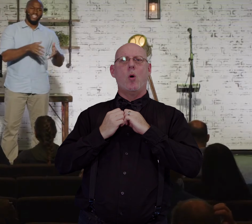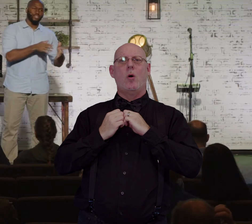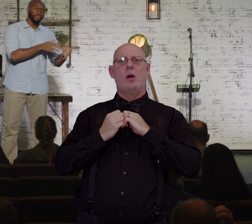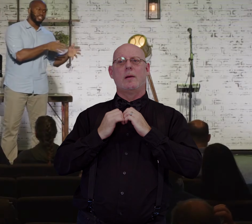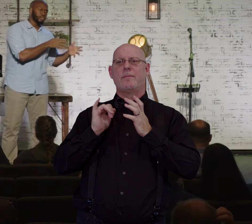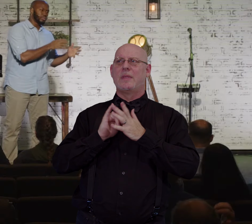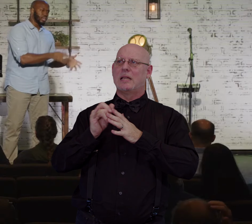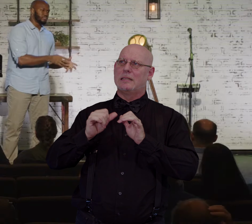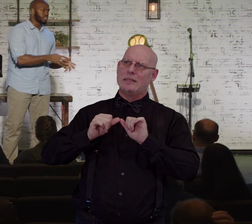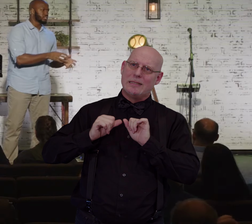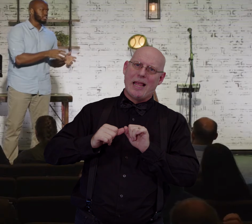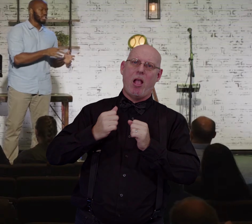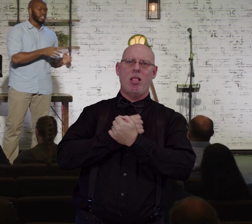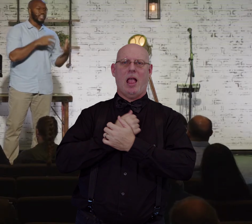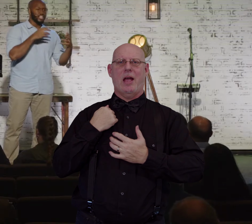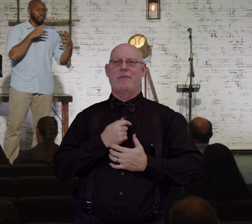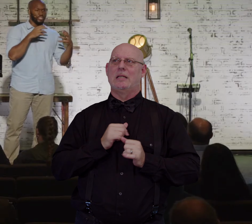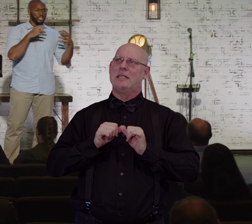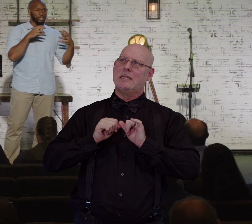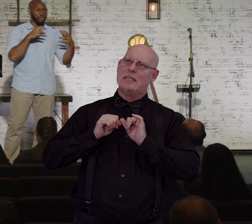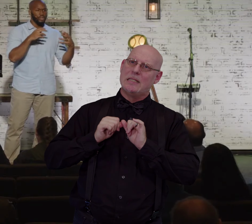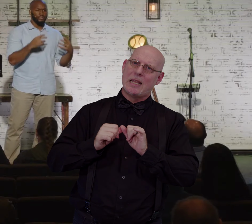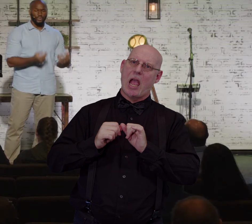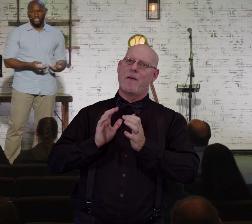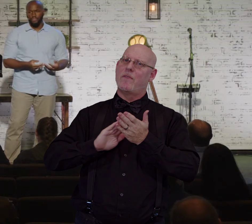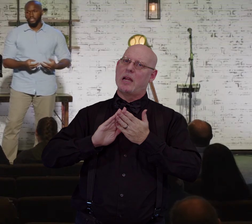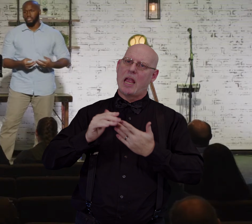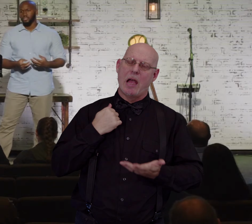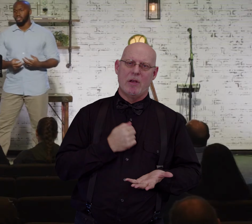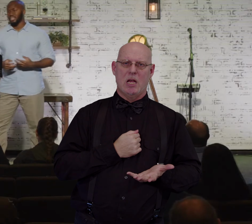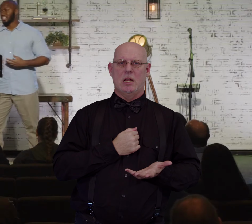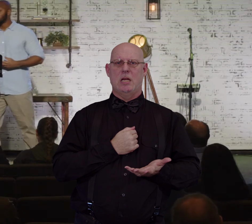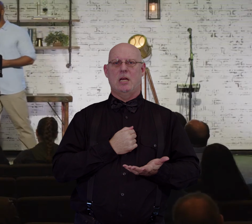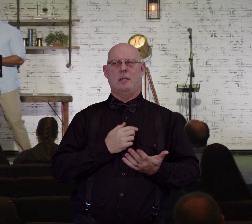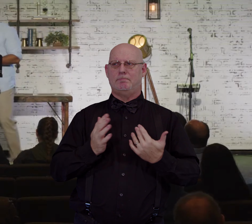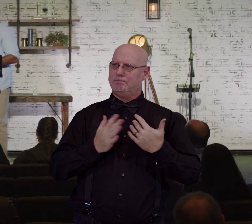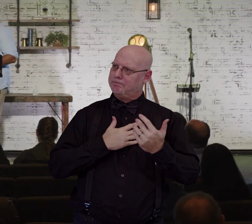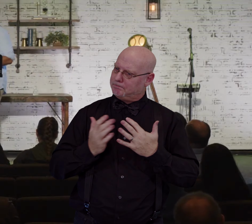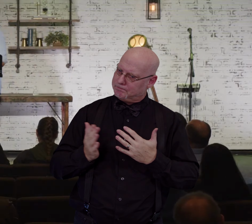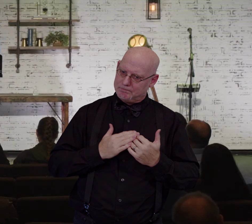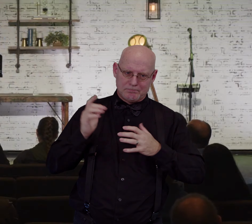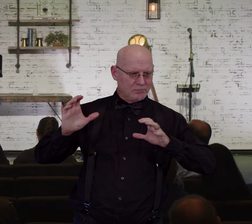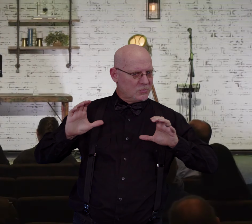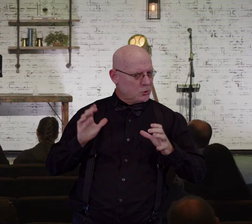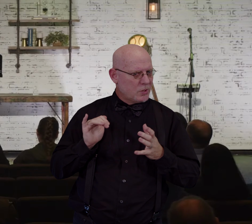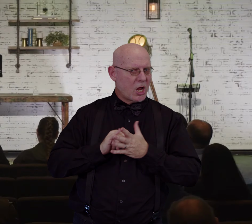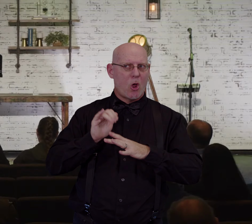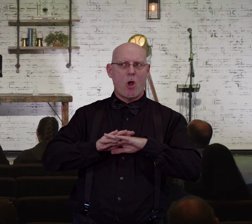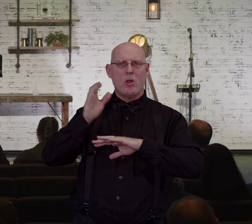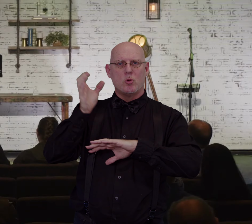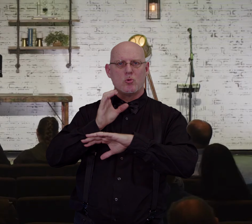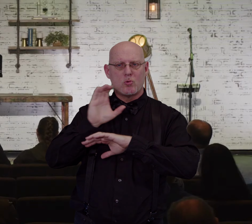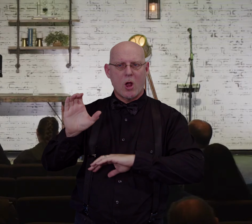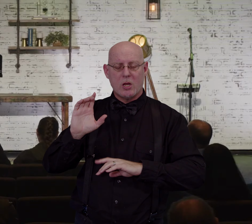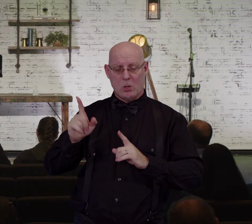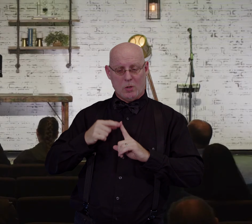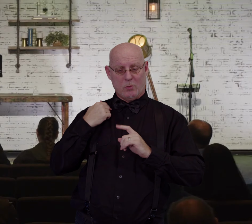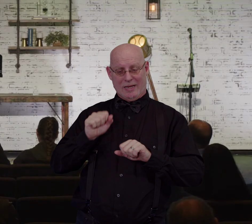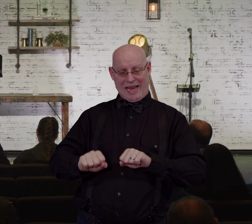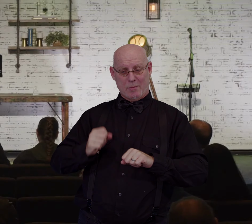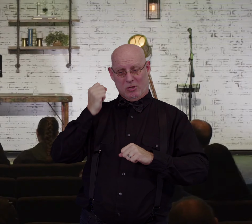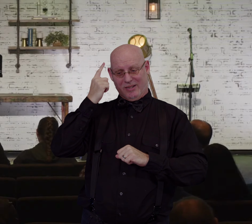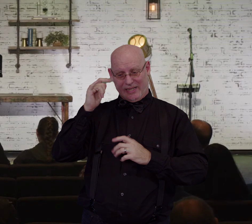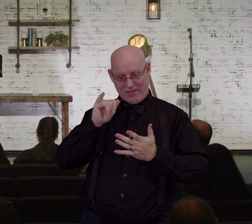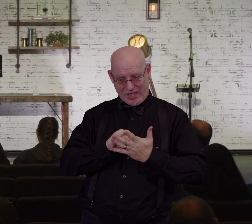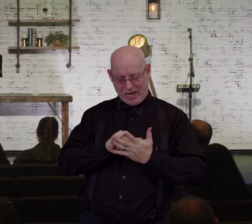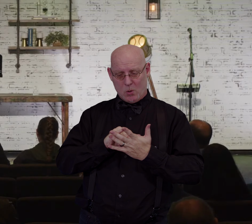that yet he would still love us. Yet he would still forgive us. Yet he will still do what he did upon a cross. And when we're able to see